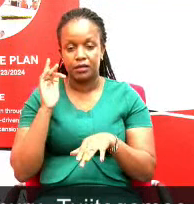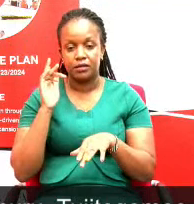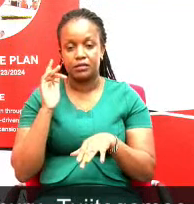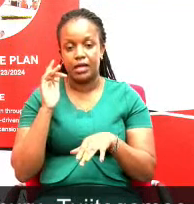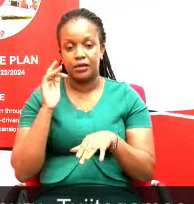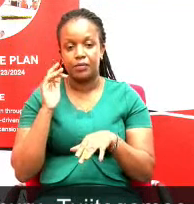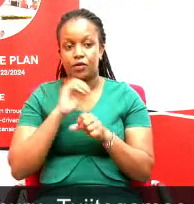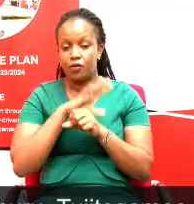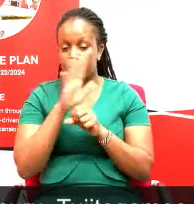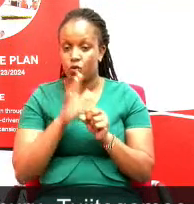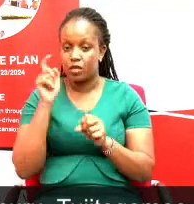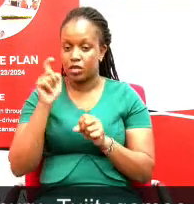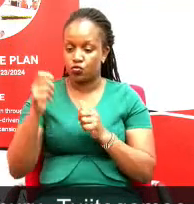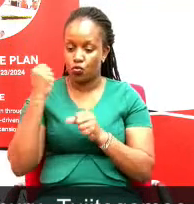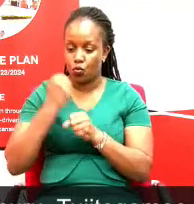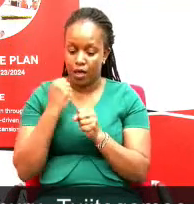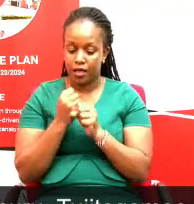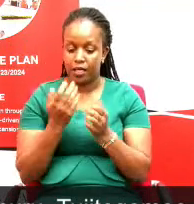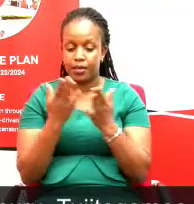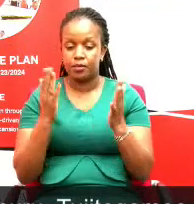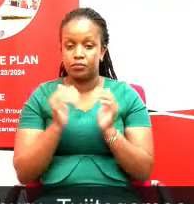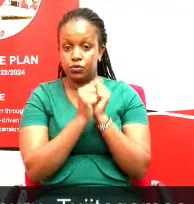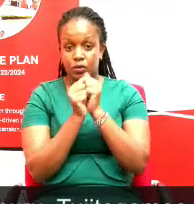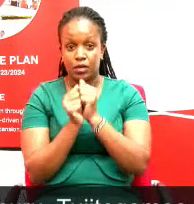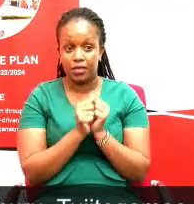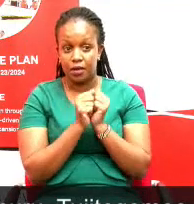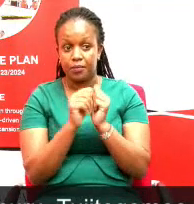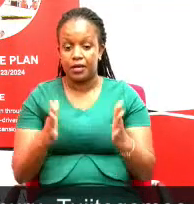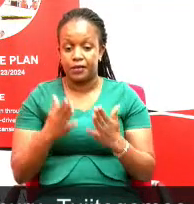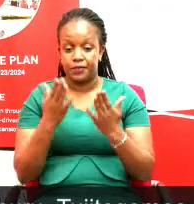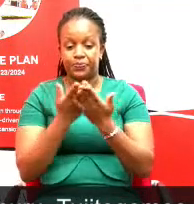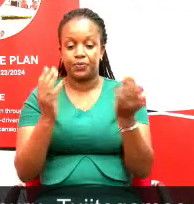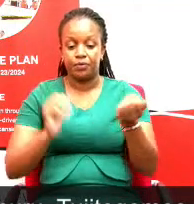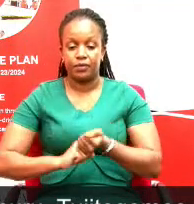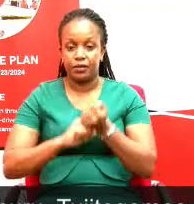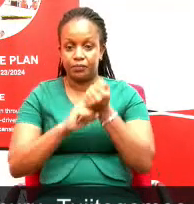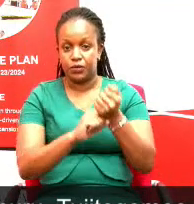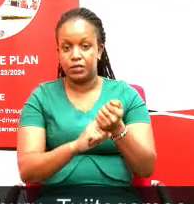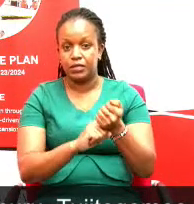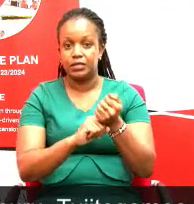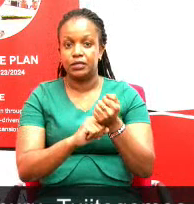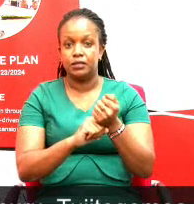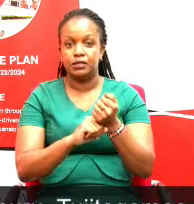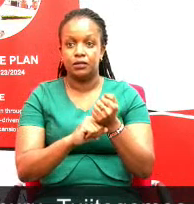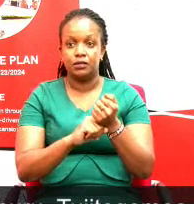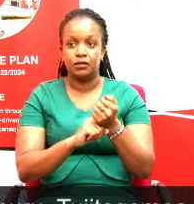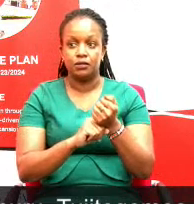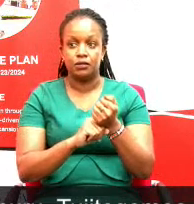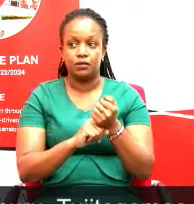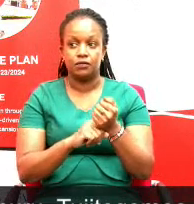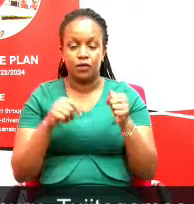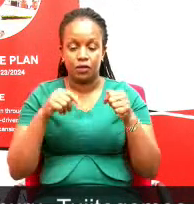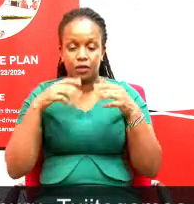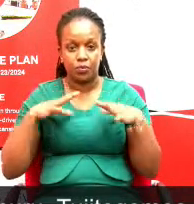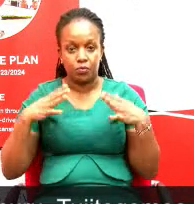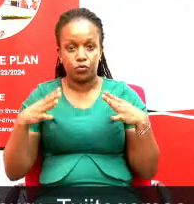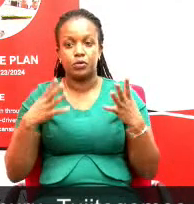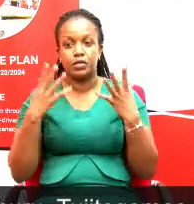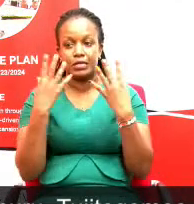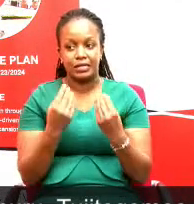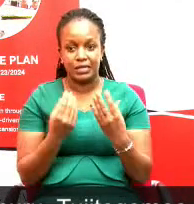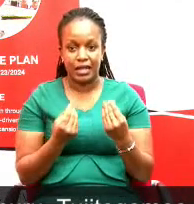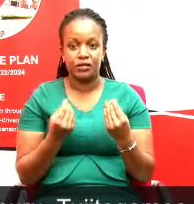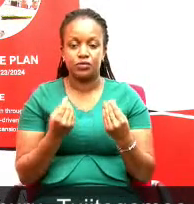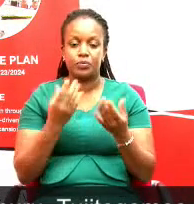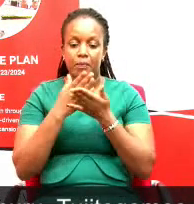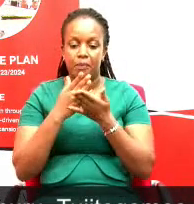together, have them within the tax bracket by giving them support, facilitation, so that they feel also ease to be part of the